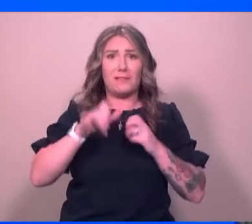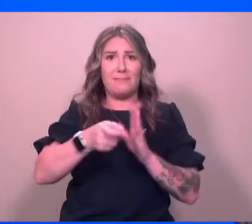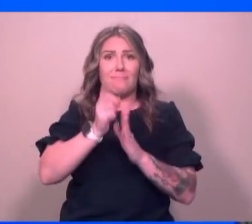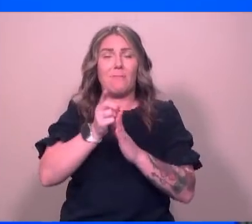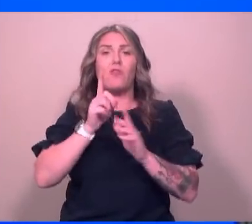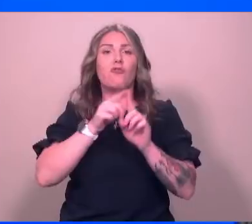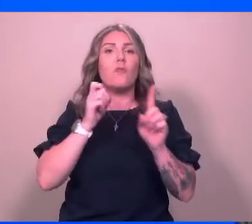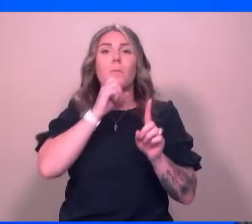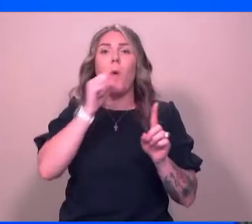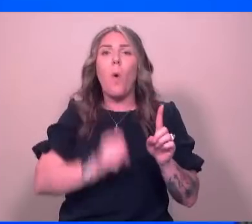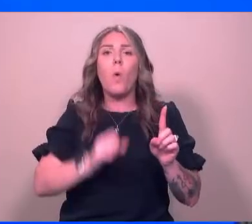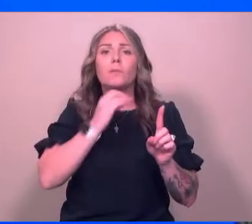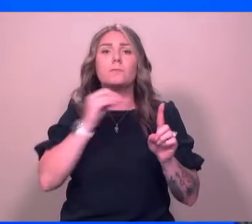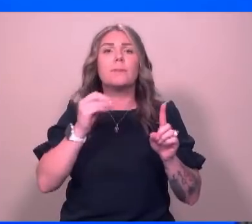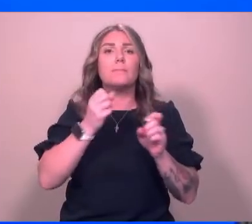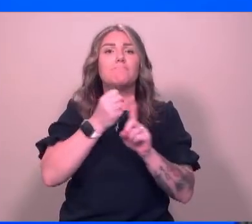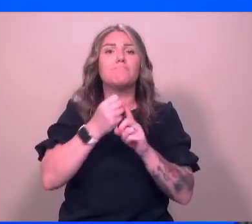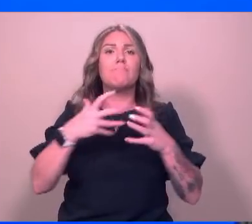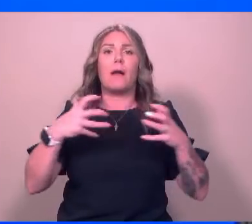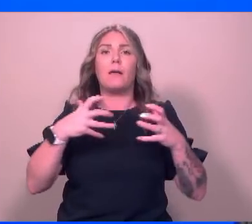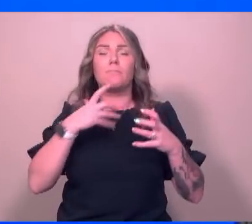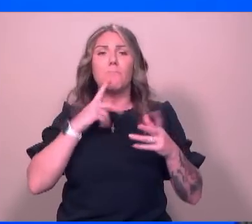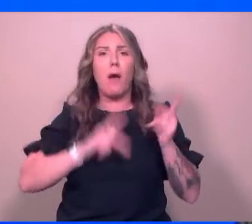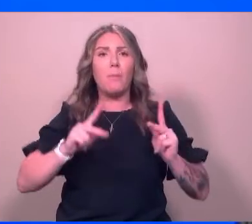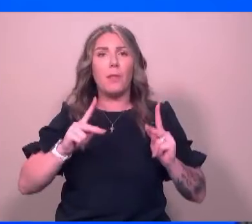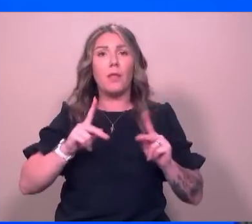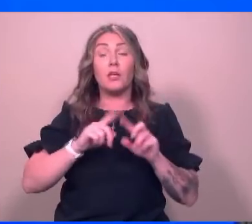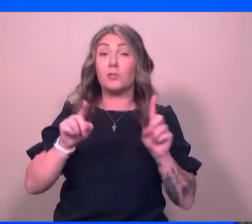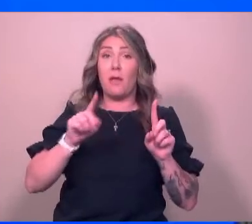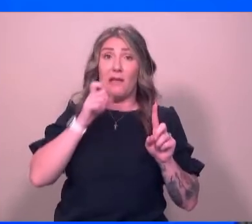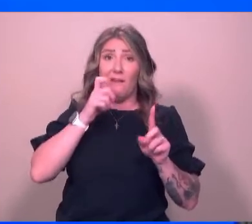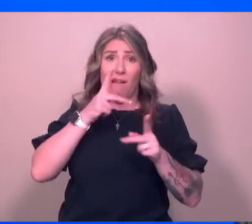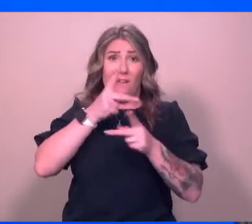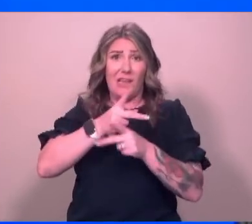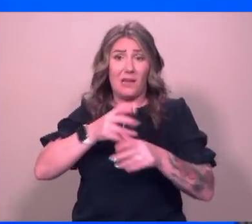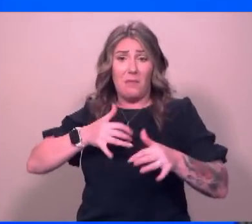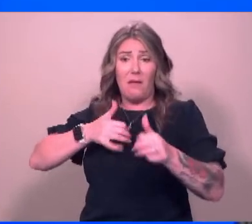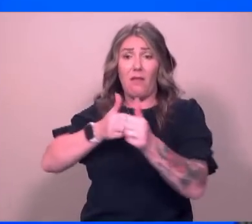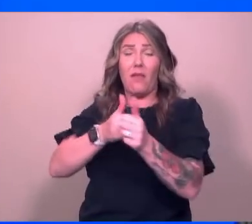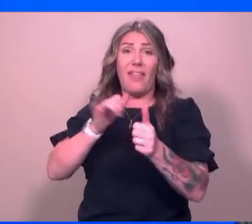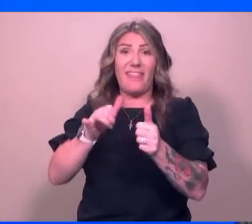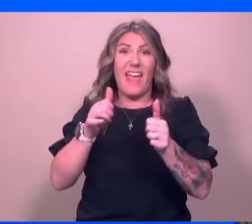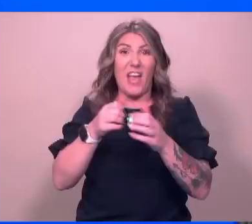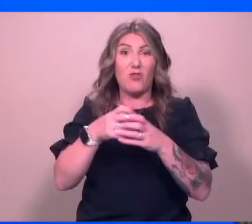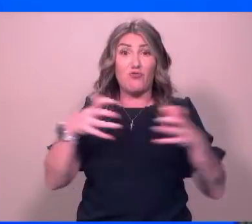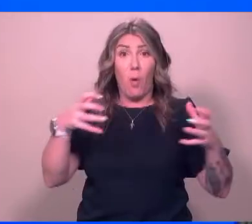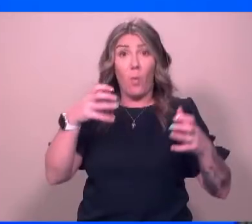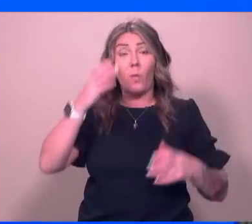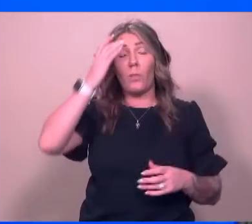older and expanding population. But not keeping up with that growth has been